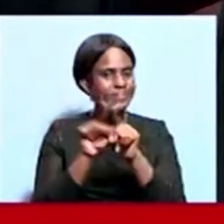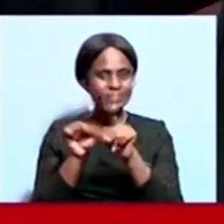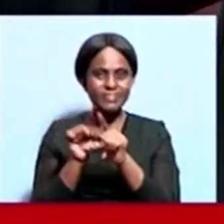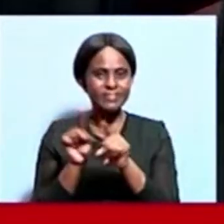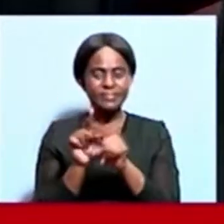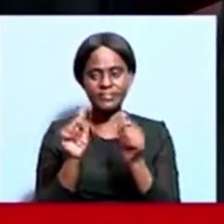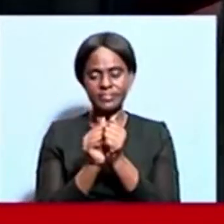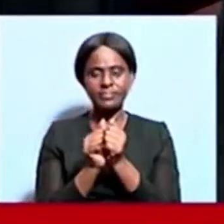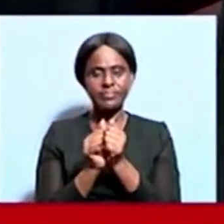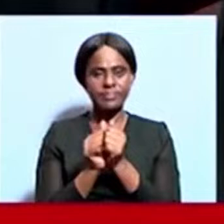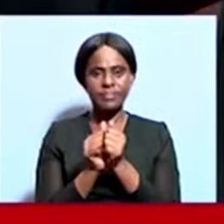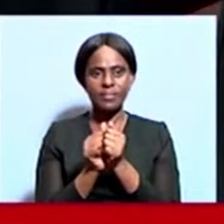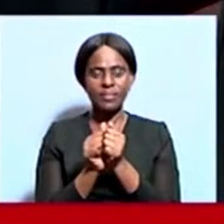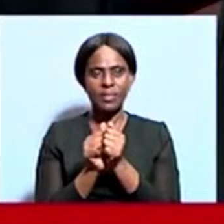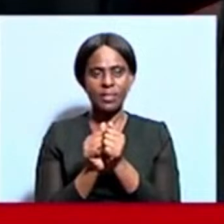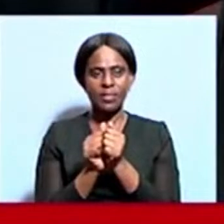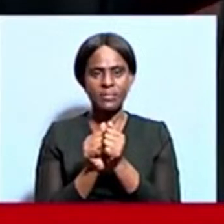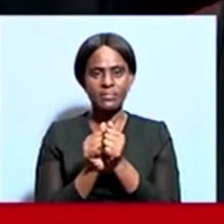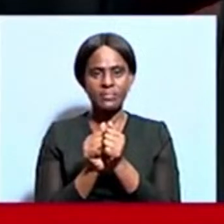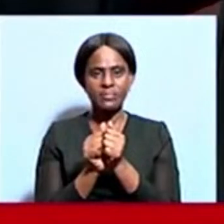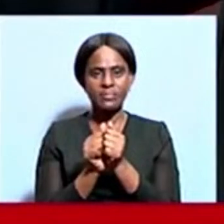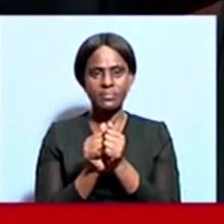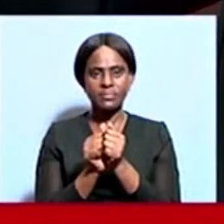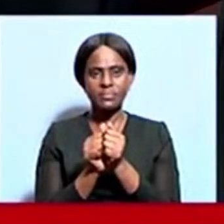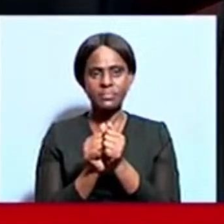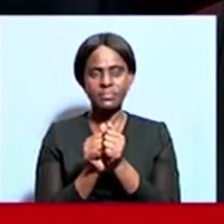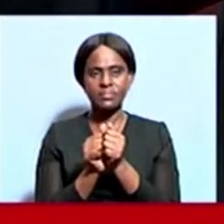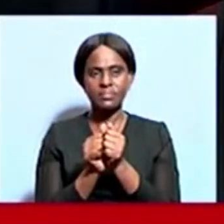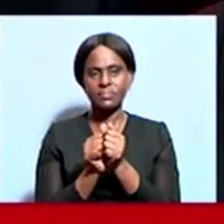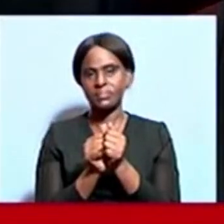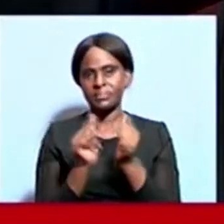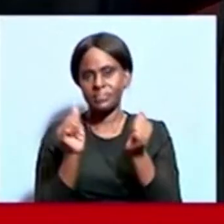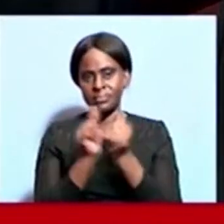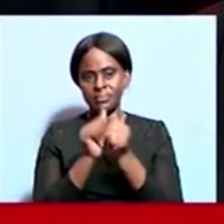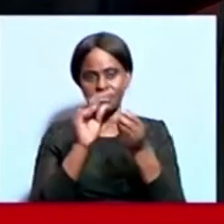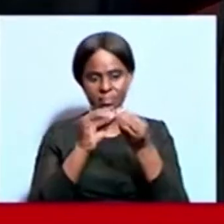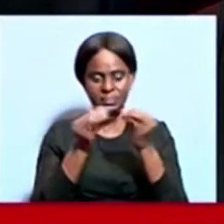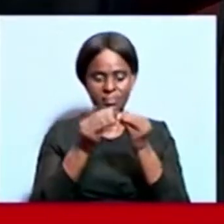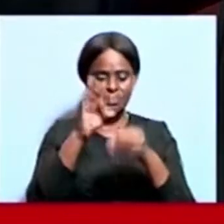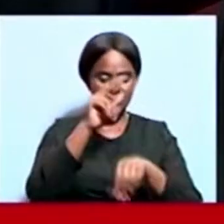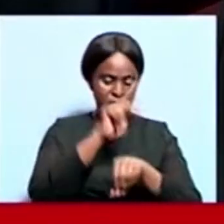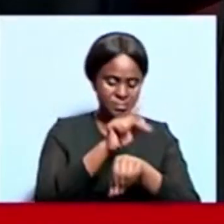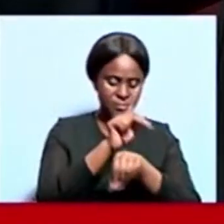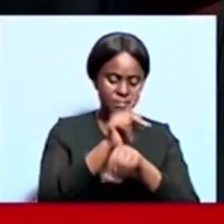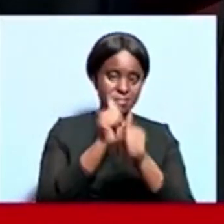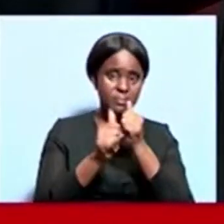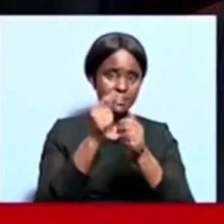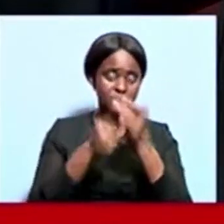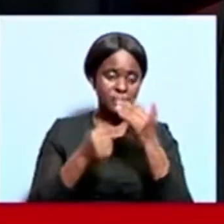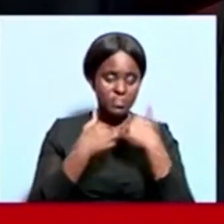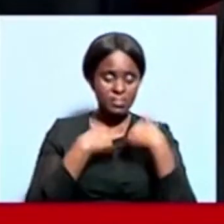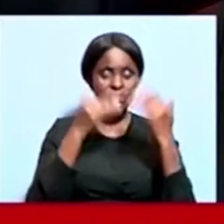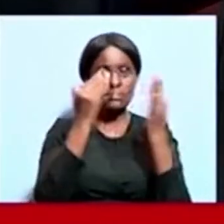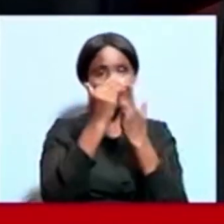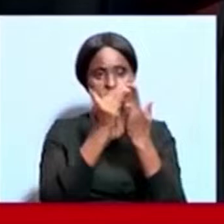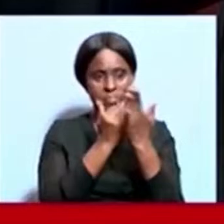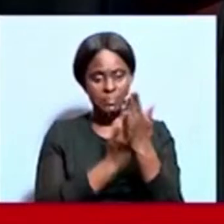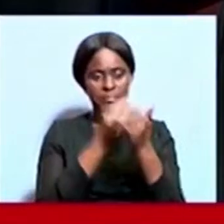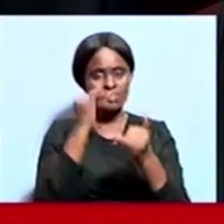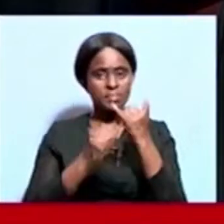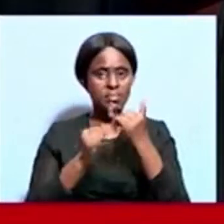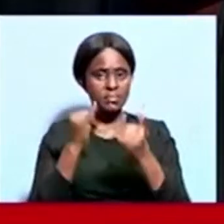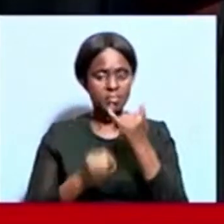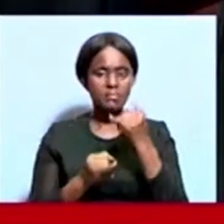with the number of projects that have been listed as completed.